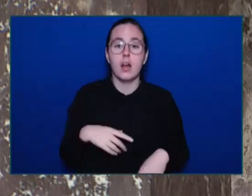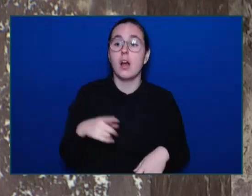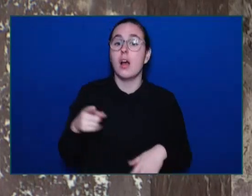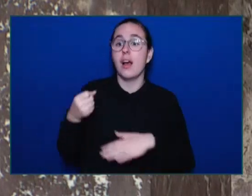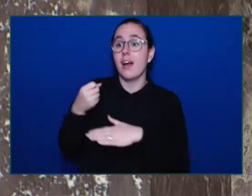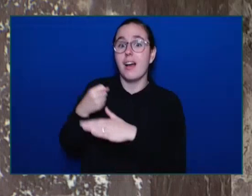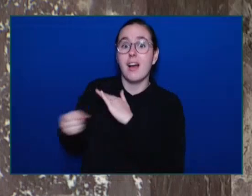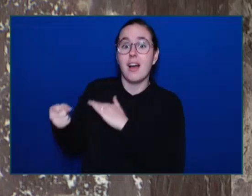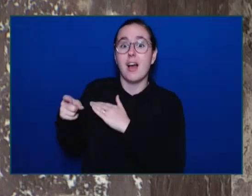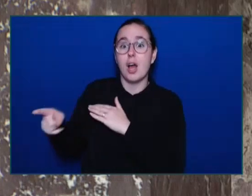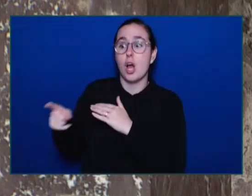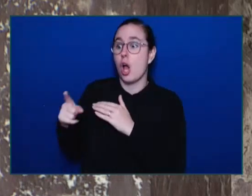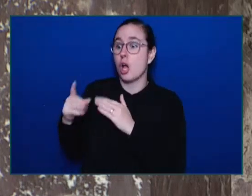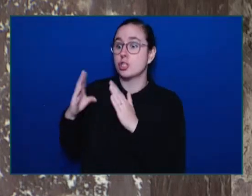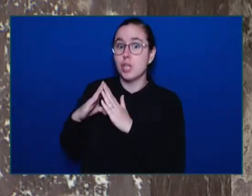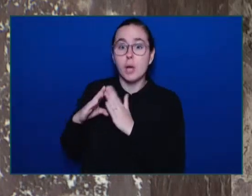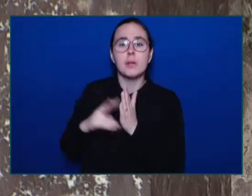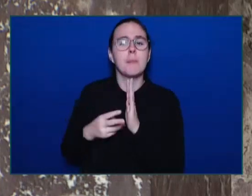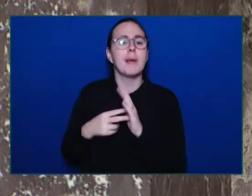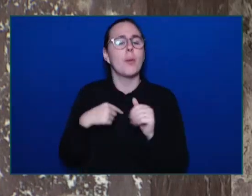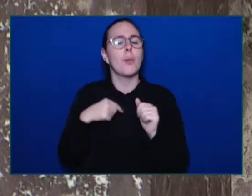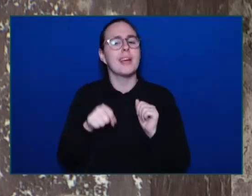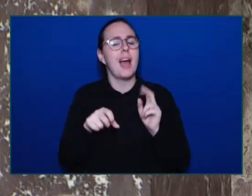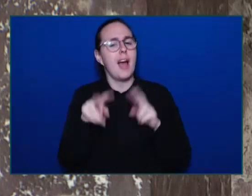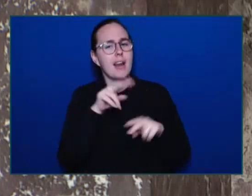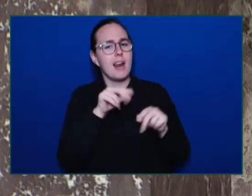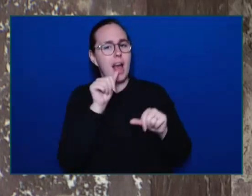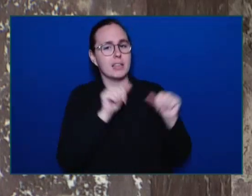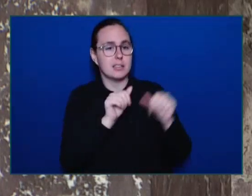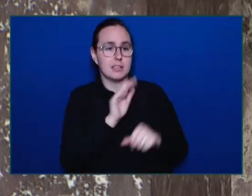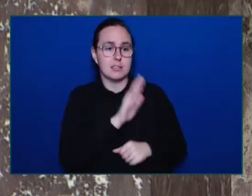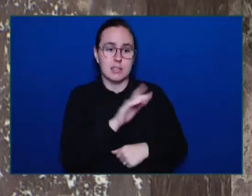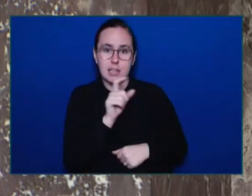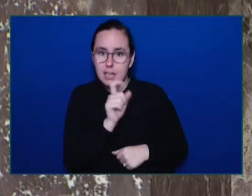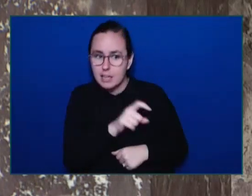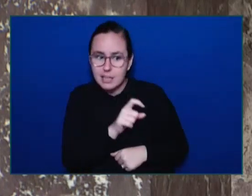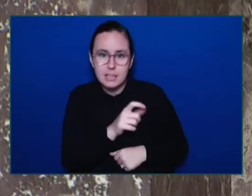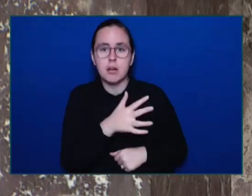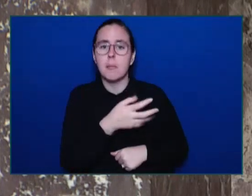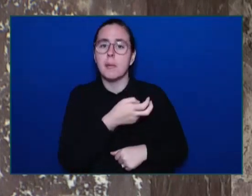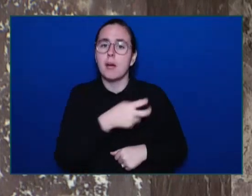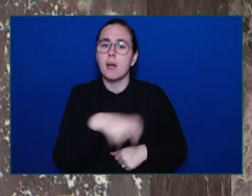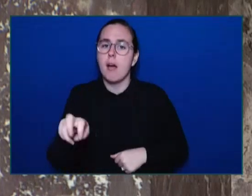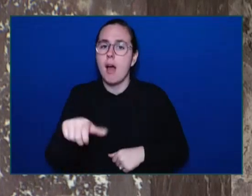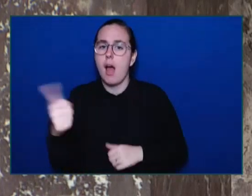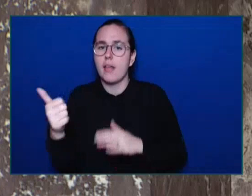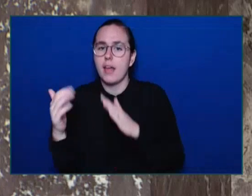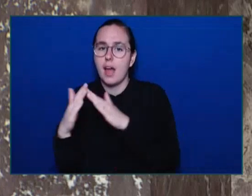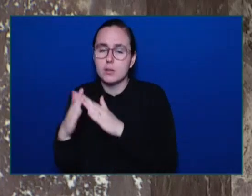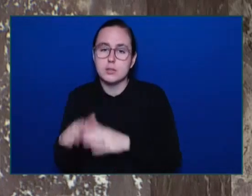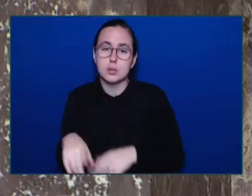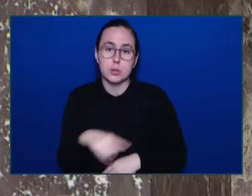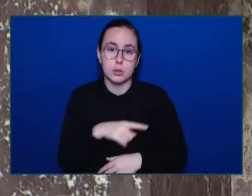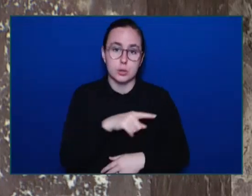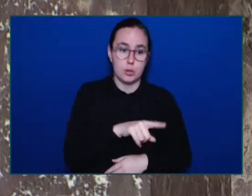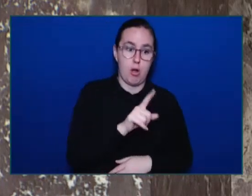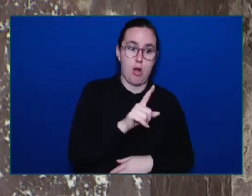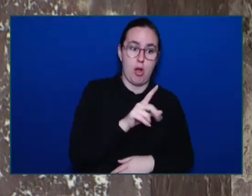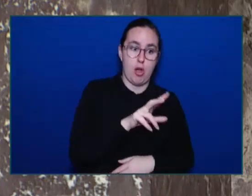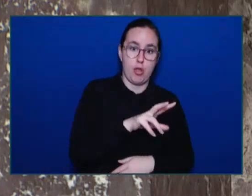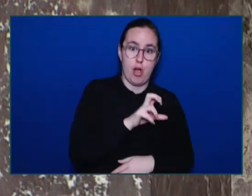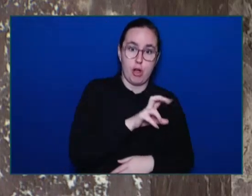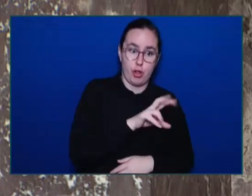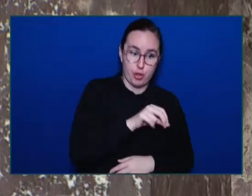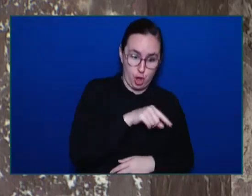term. By June, 330. We actually have hundreds more coming in the fall. We're building these capacity as fast as we can to get people